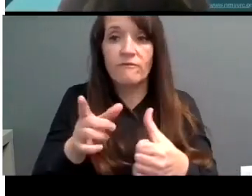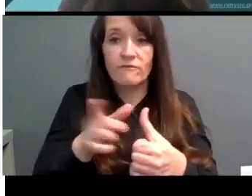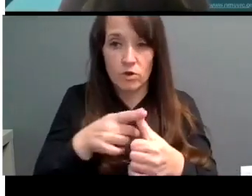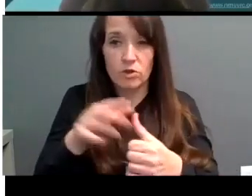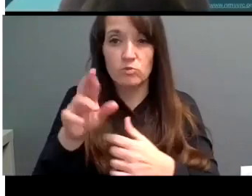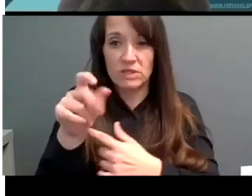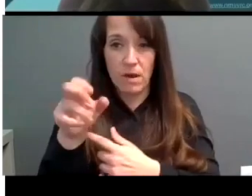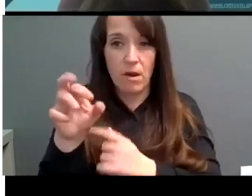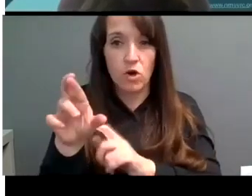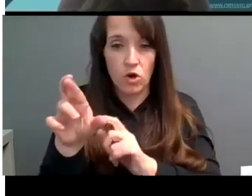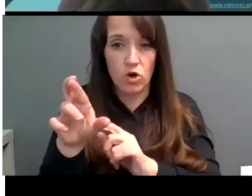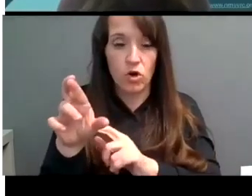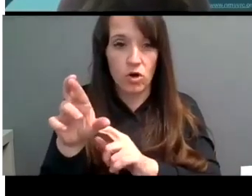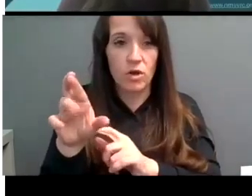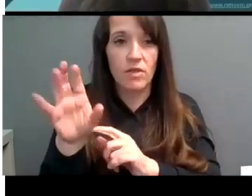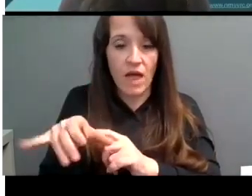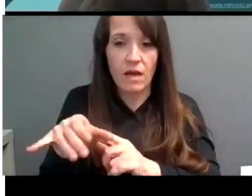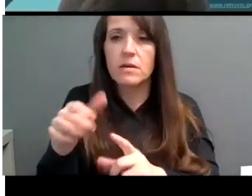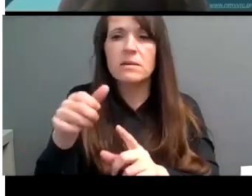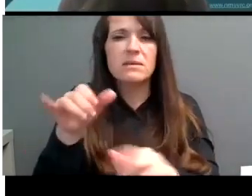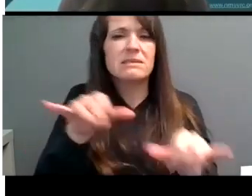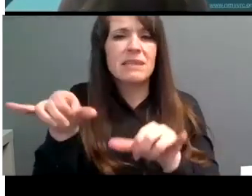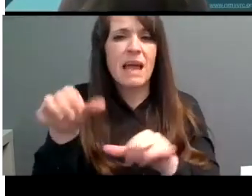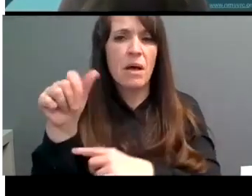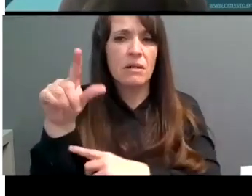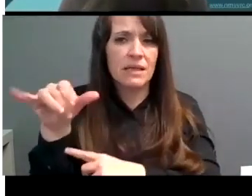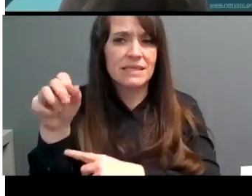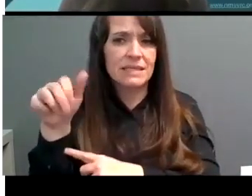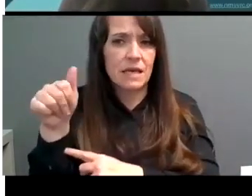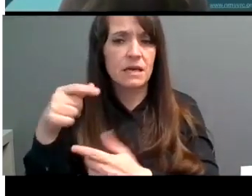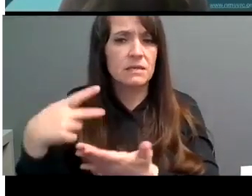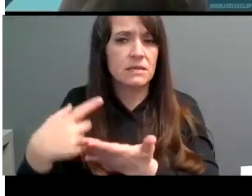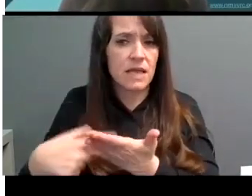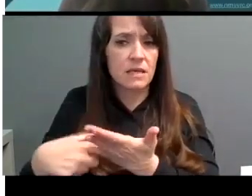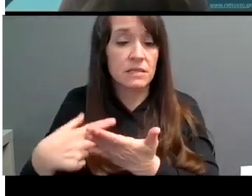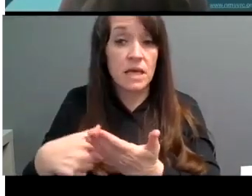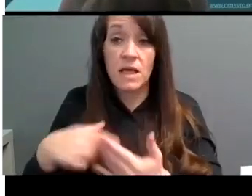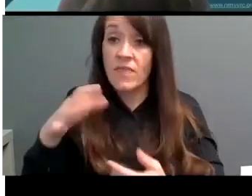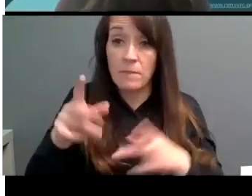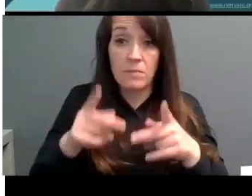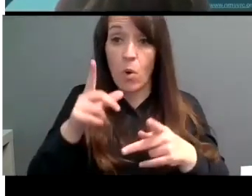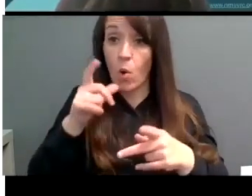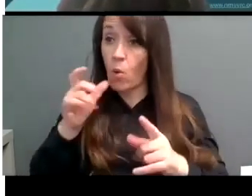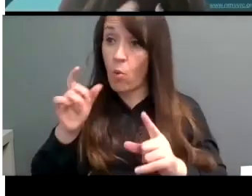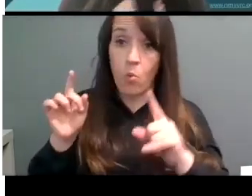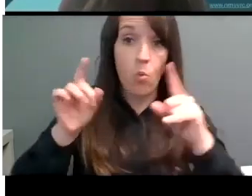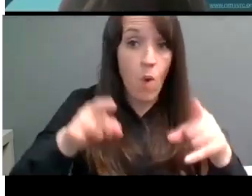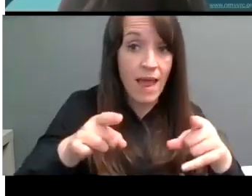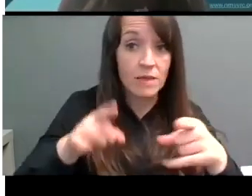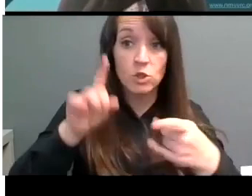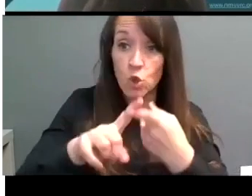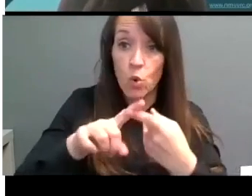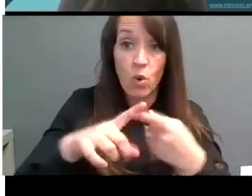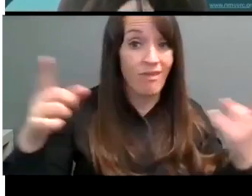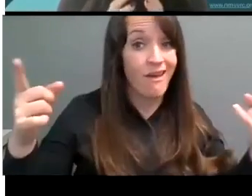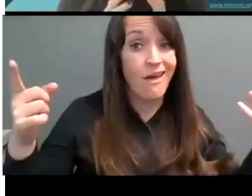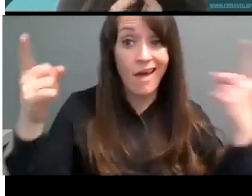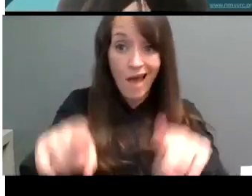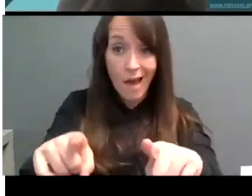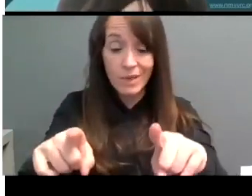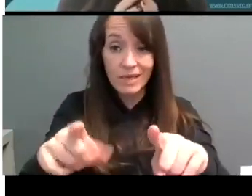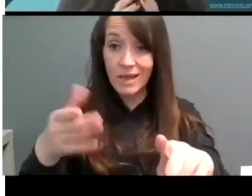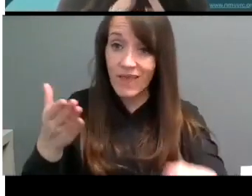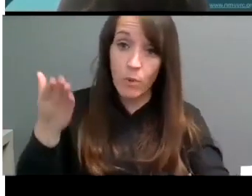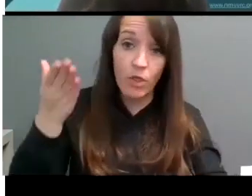saying earlier is first responders were there at the scene and were there. So it's very important to make sure